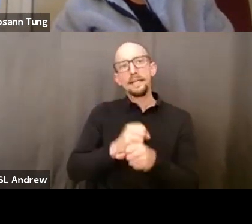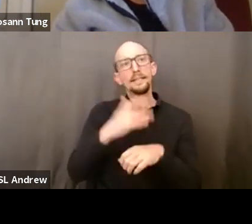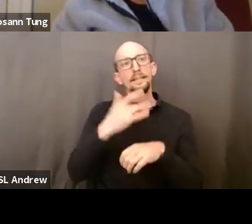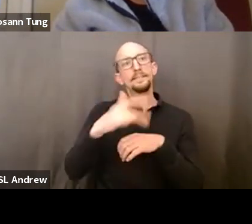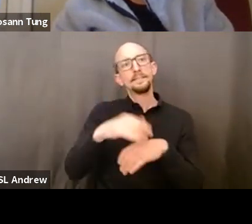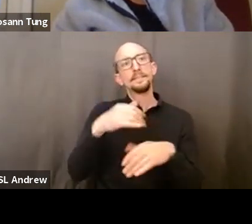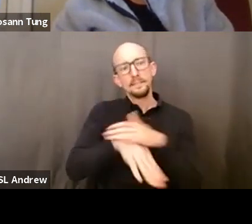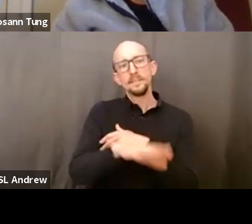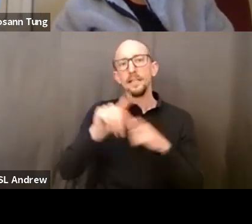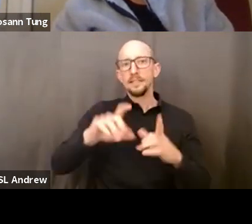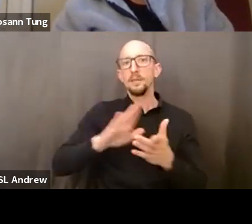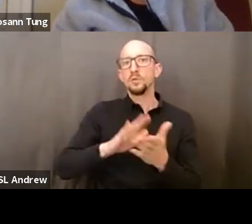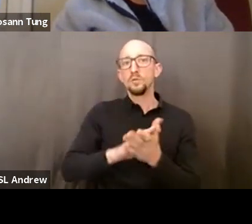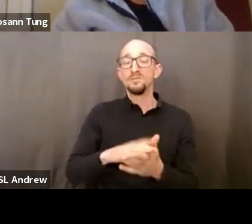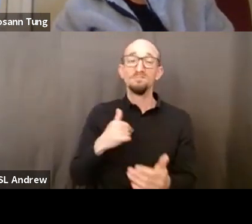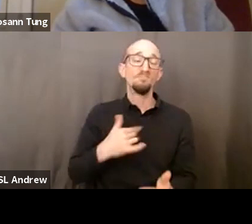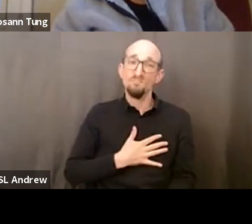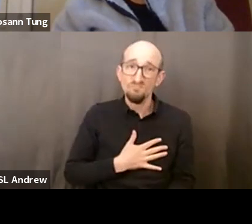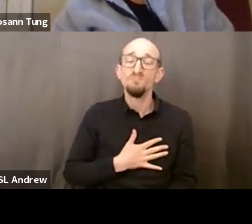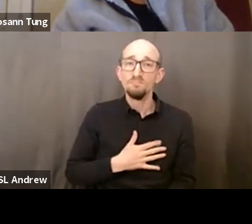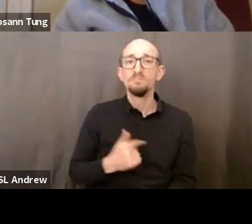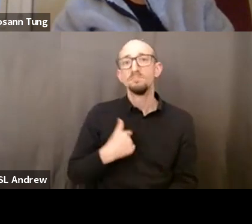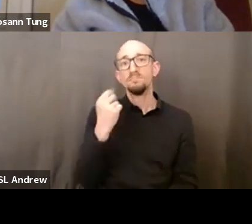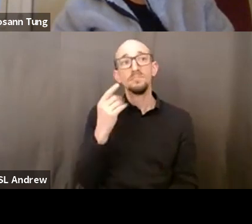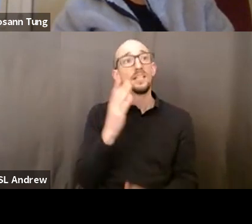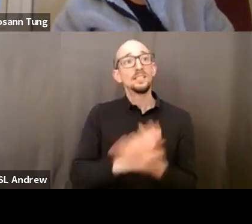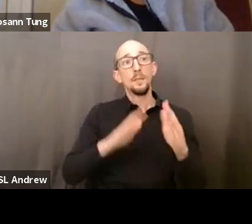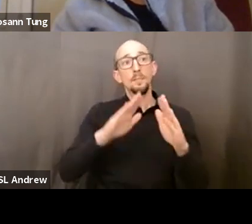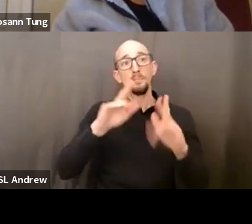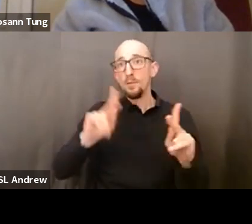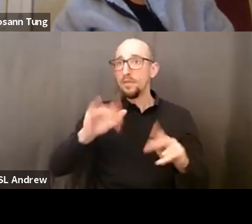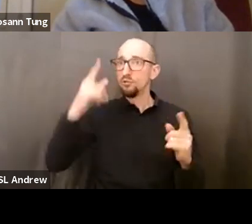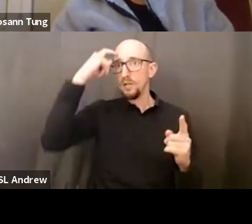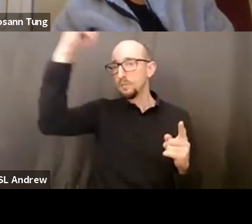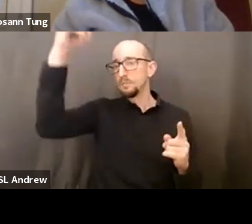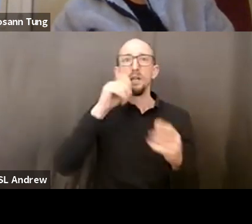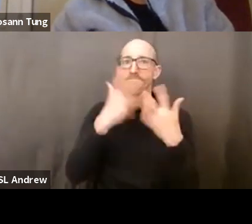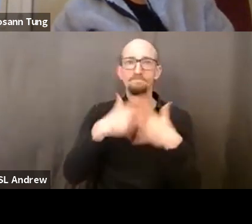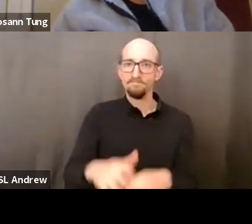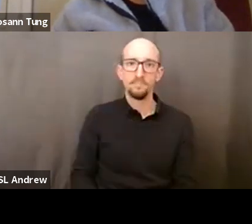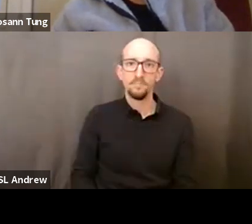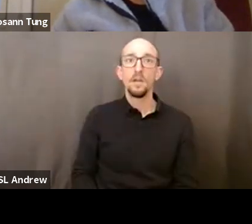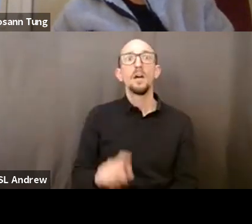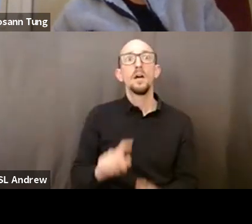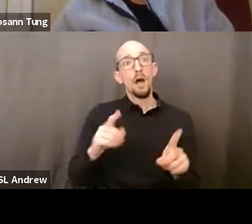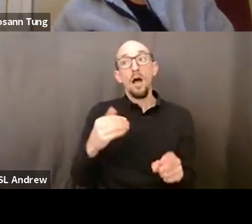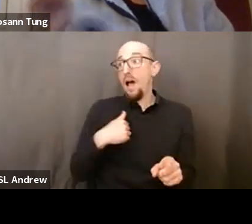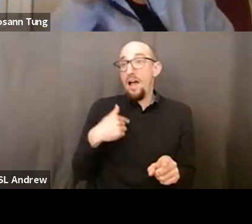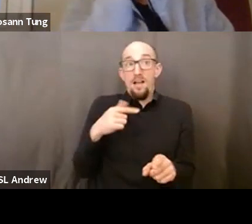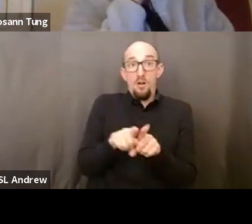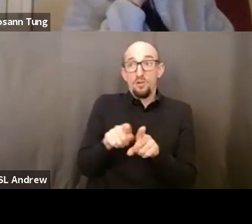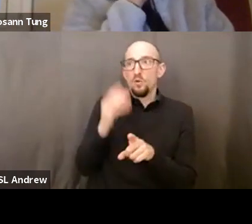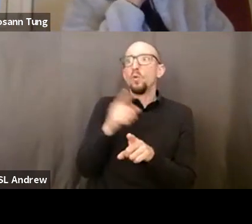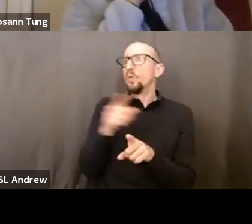whose dreams are not always borne out, but no more than I do with children whose dreams meet structural barriers at every